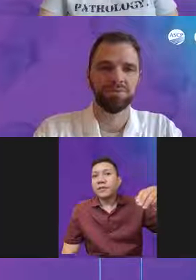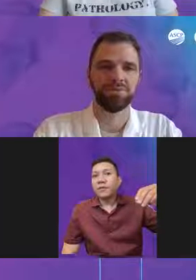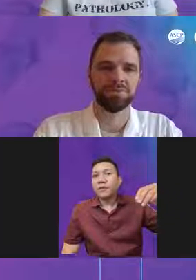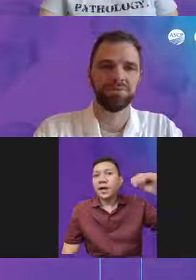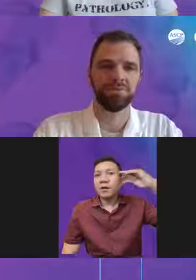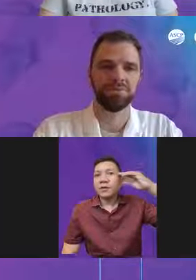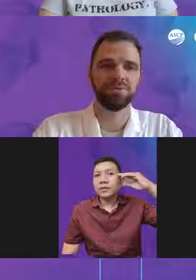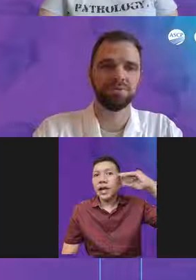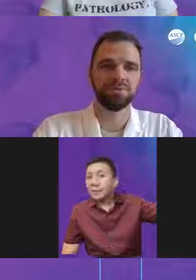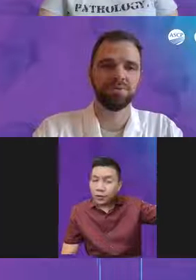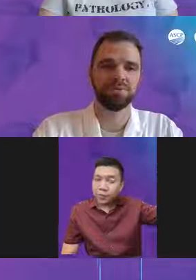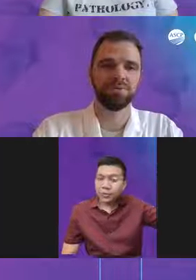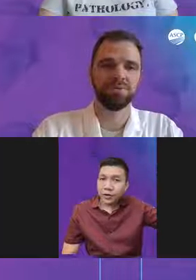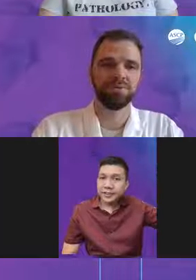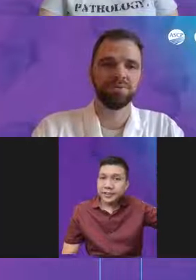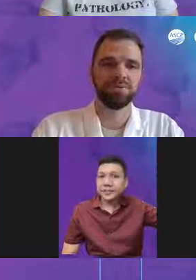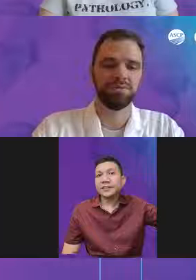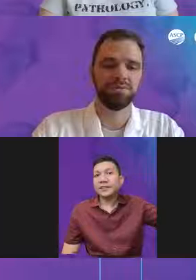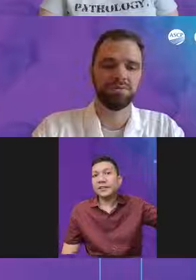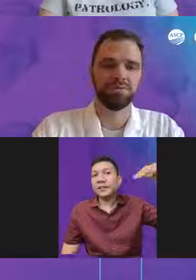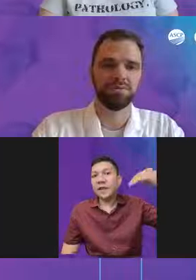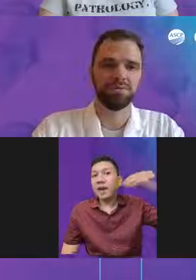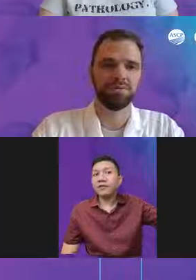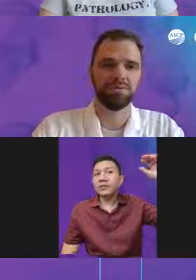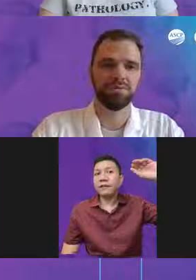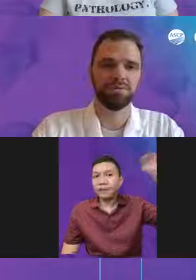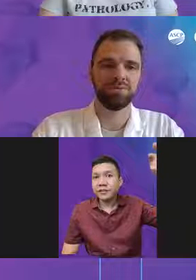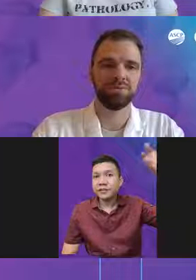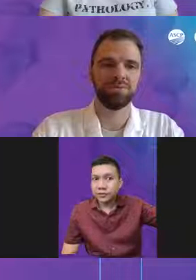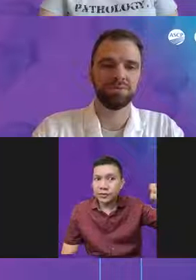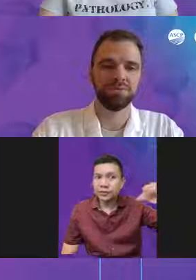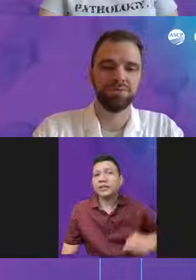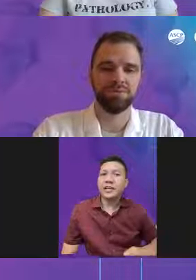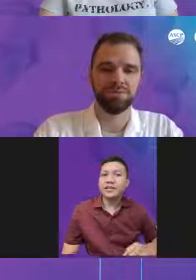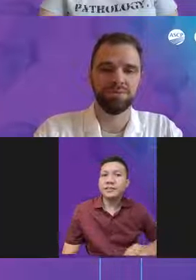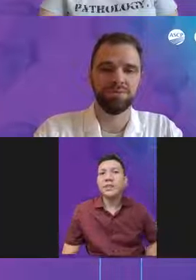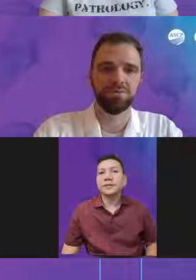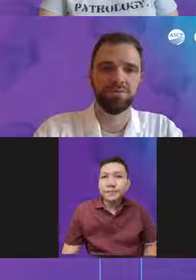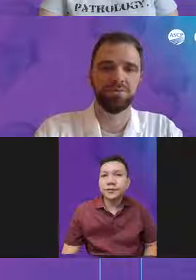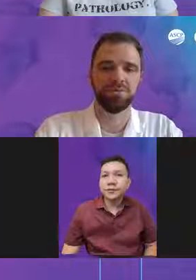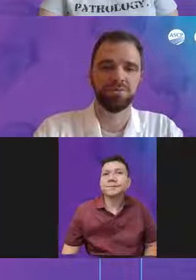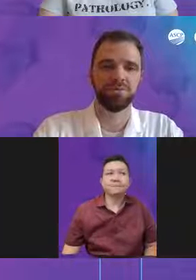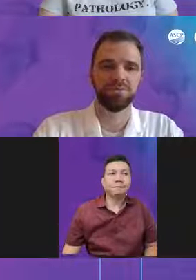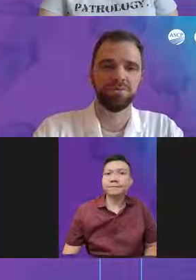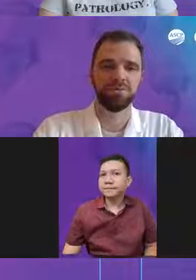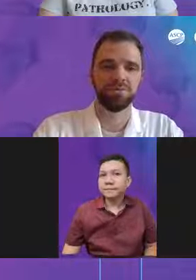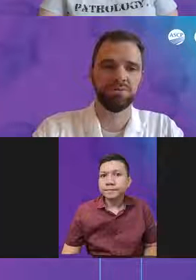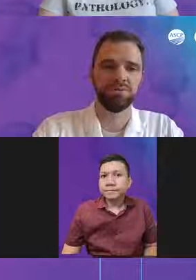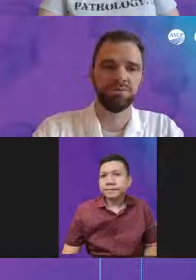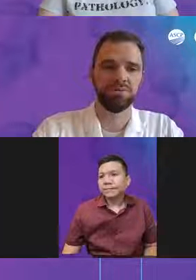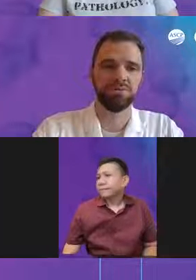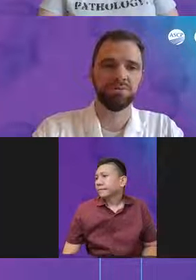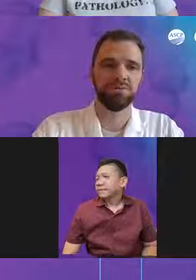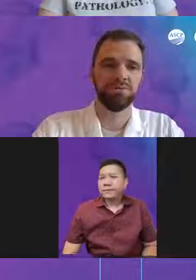what's how the abnormal process is and how to effectively result a CBC. So. Absolutely.